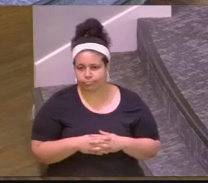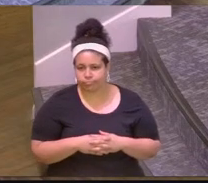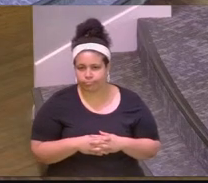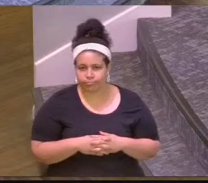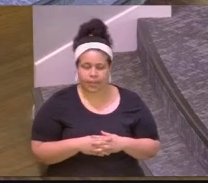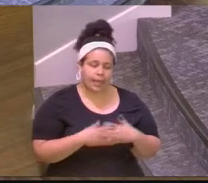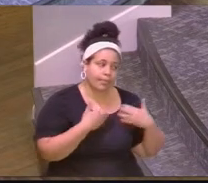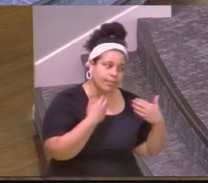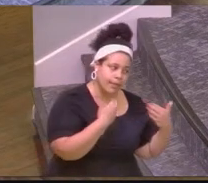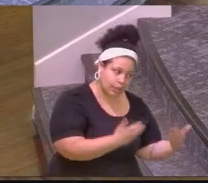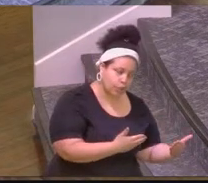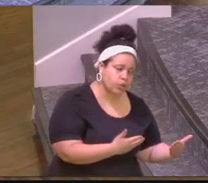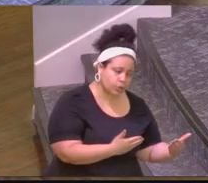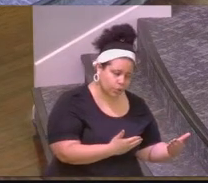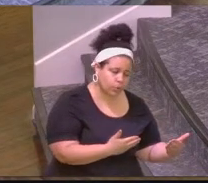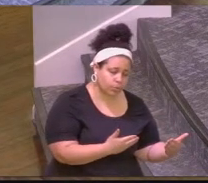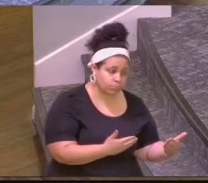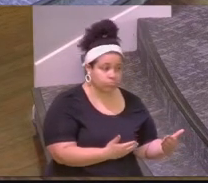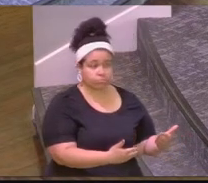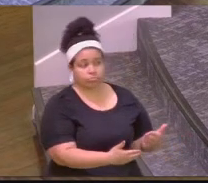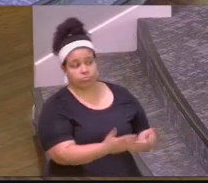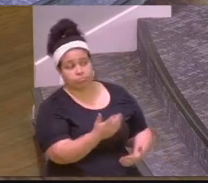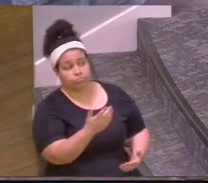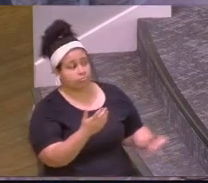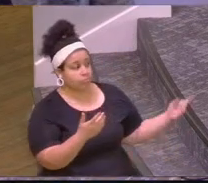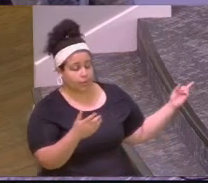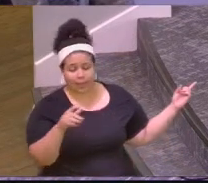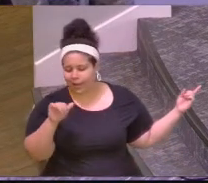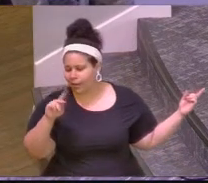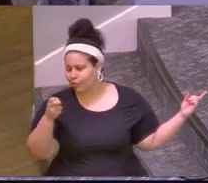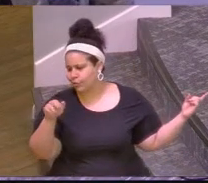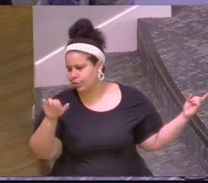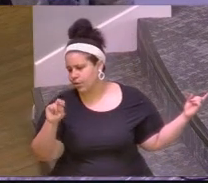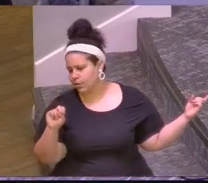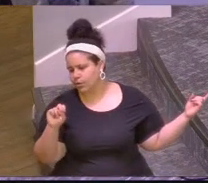Thank you. Does anyone have any questions?